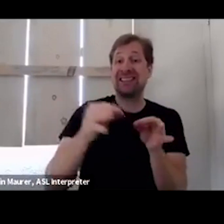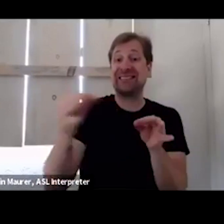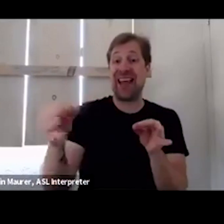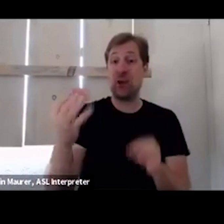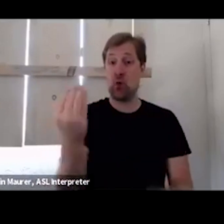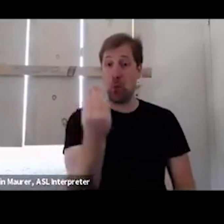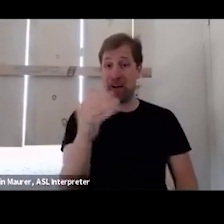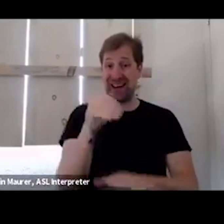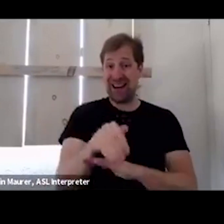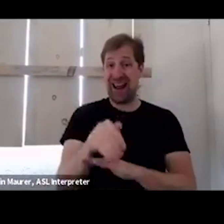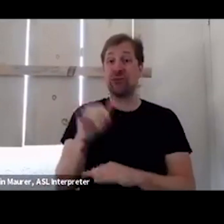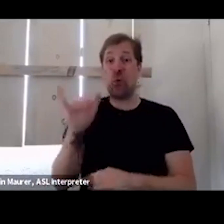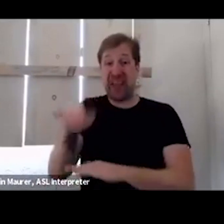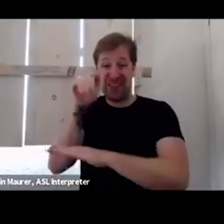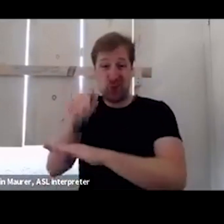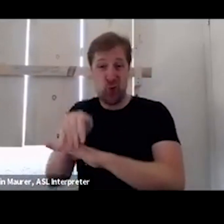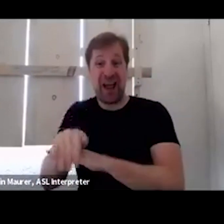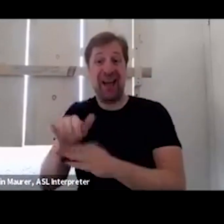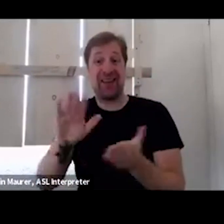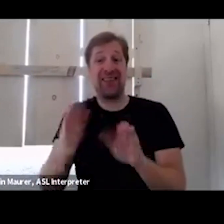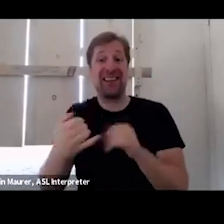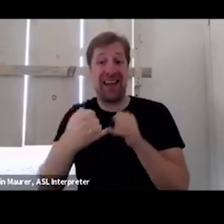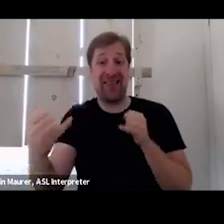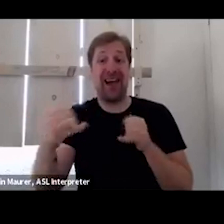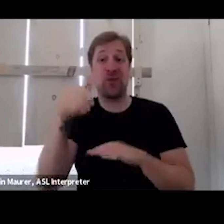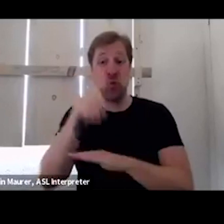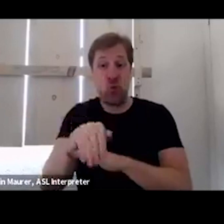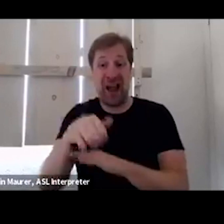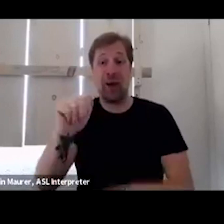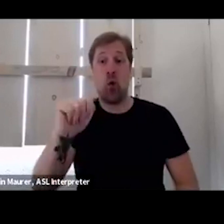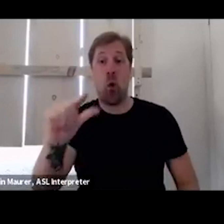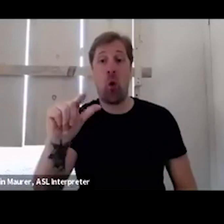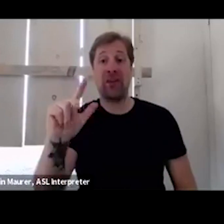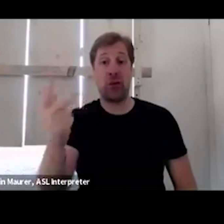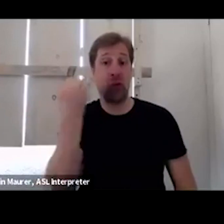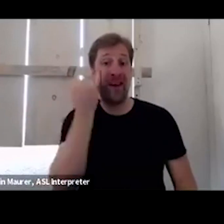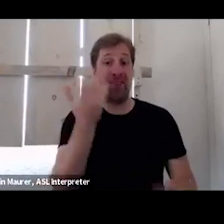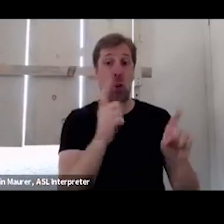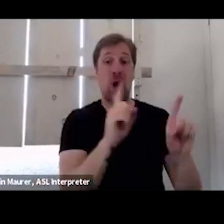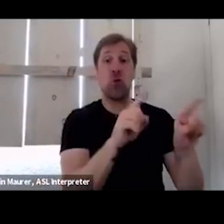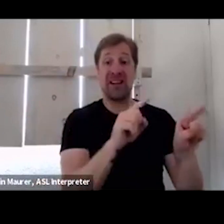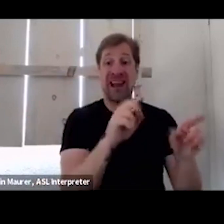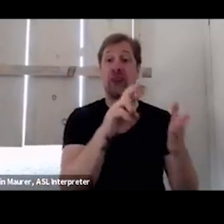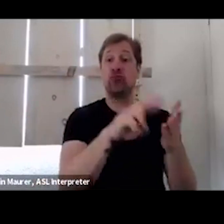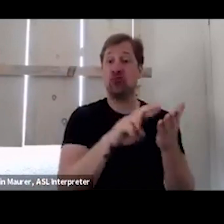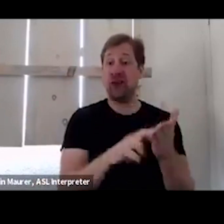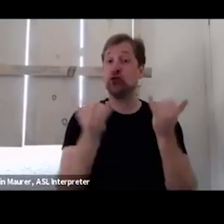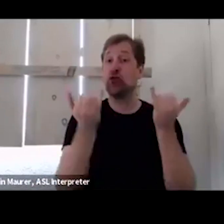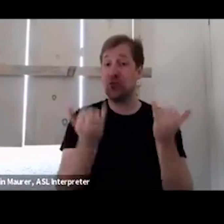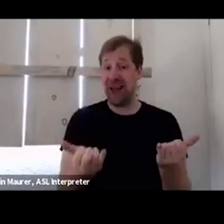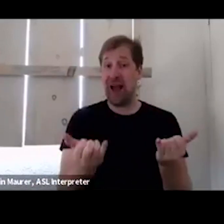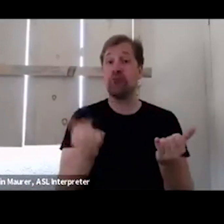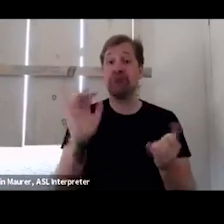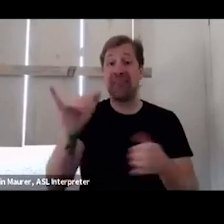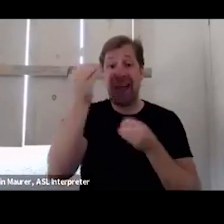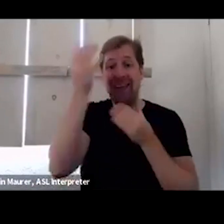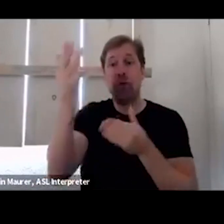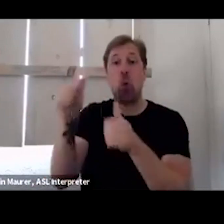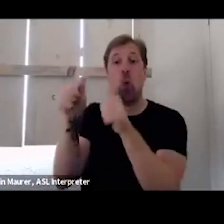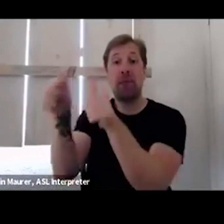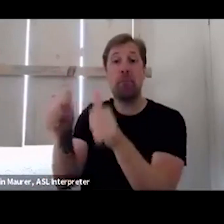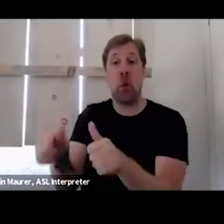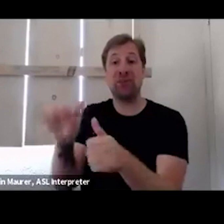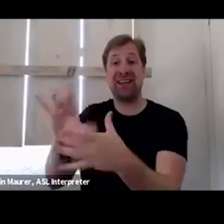That's tonight, August 3rd. Register now. The info is available in the comments section